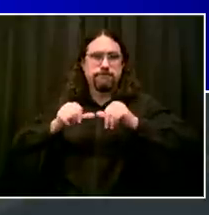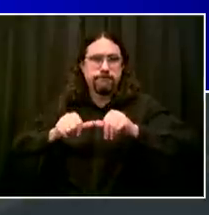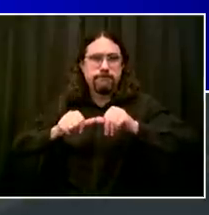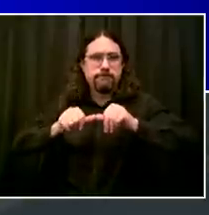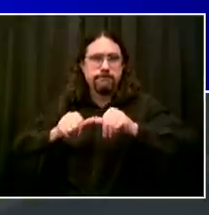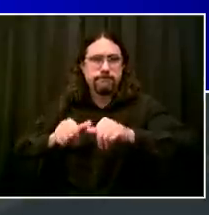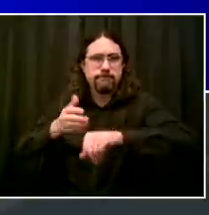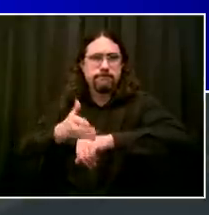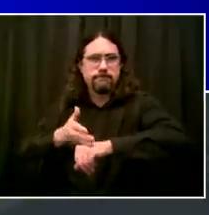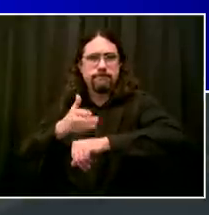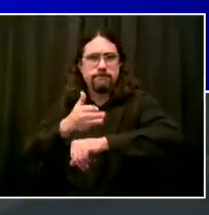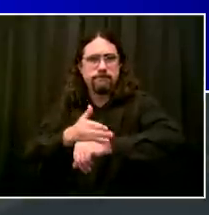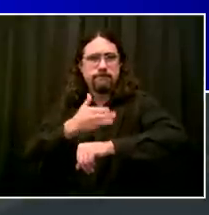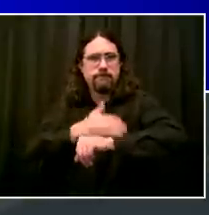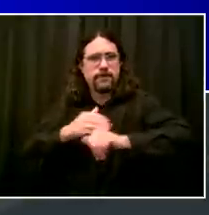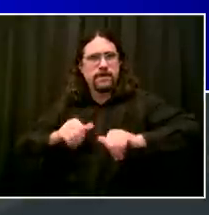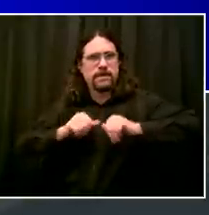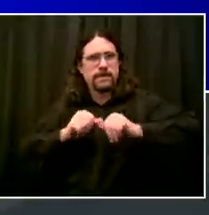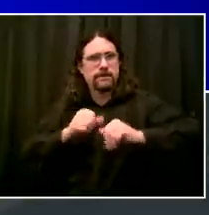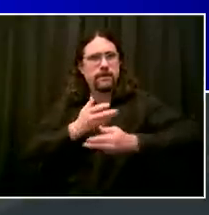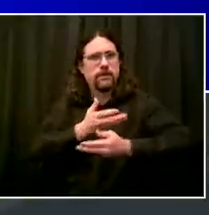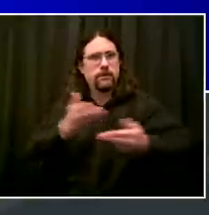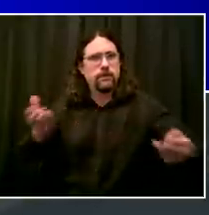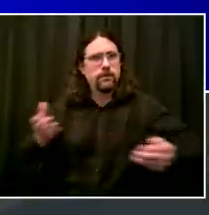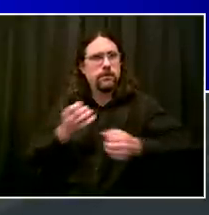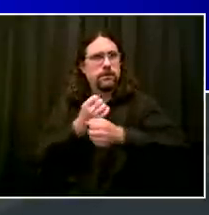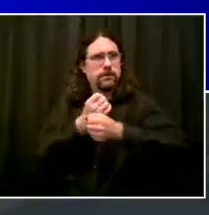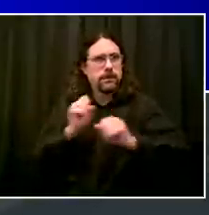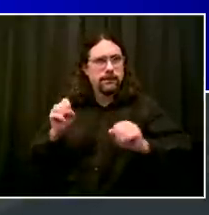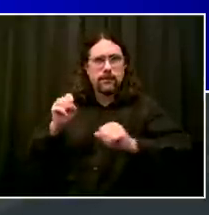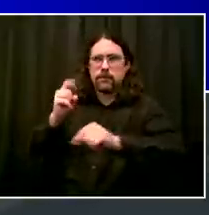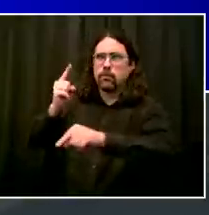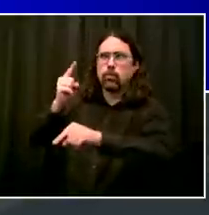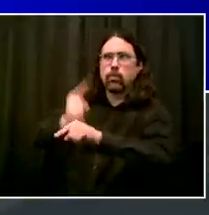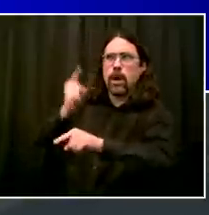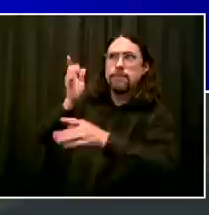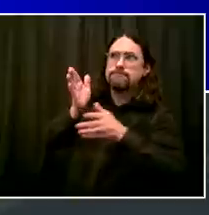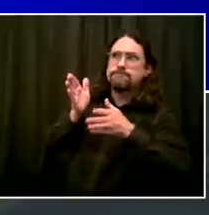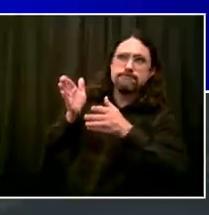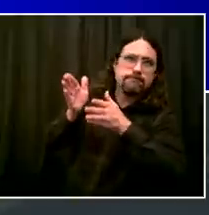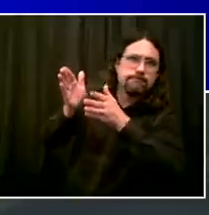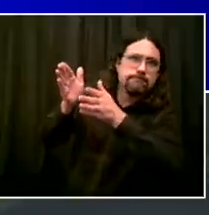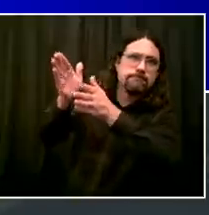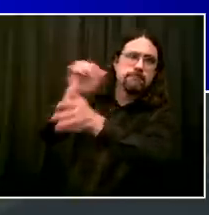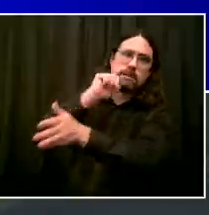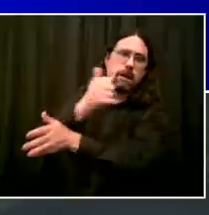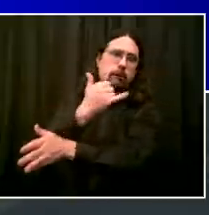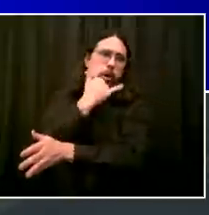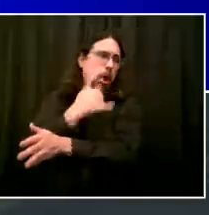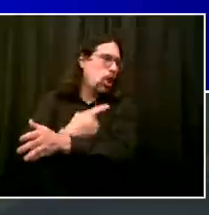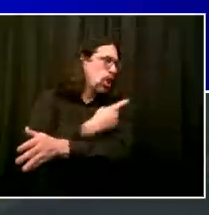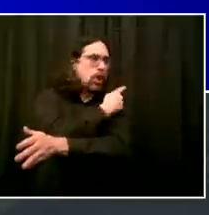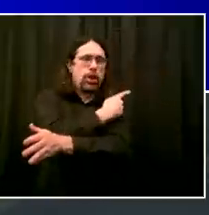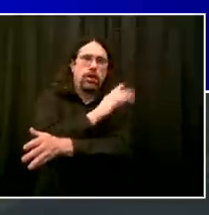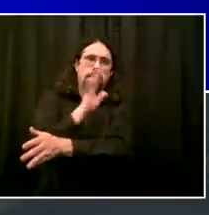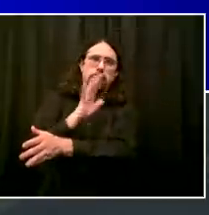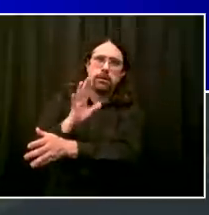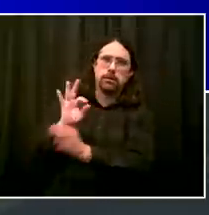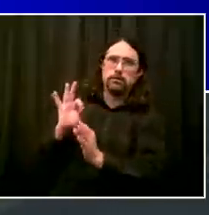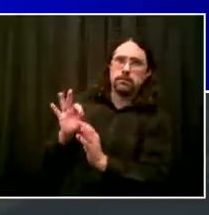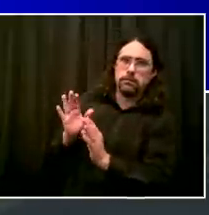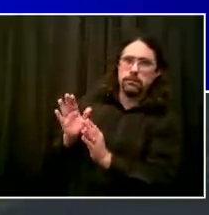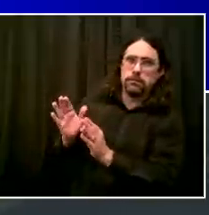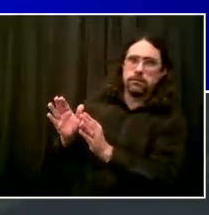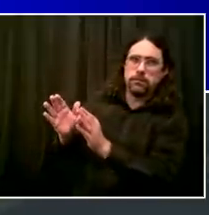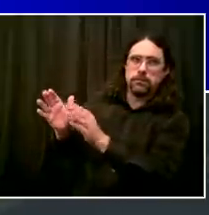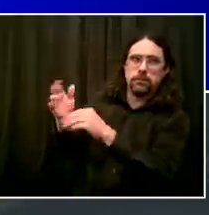things. So we have been, all of us, dealing with uncharted territory these last weeks. It's kind of stunning to think we've been doing this